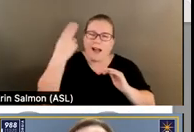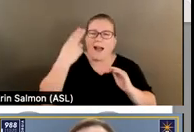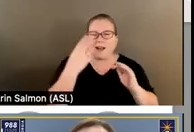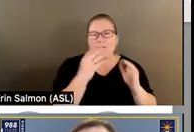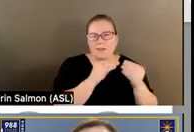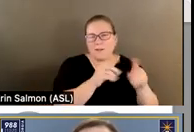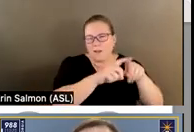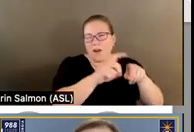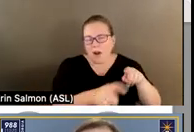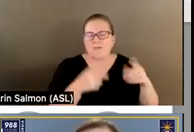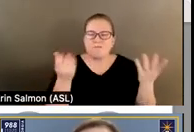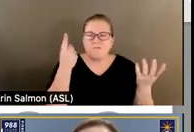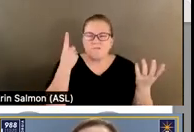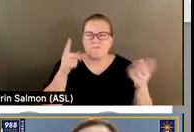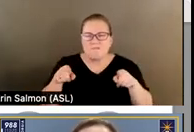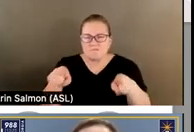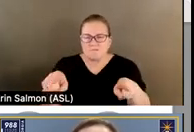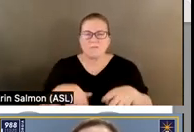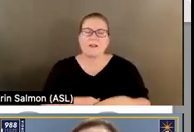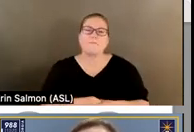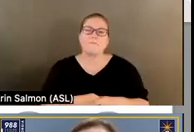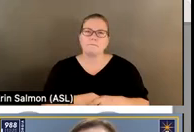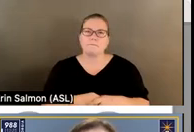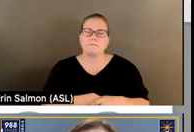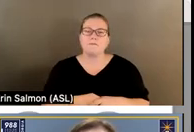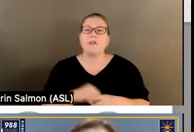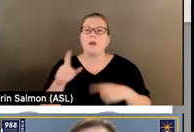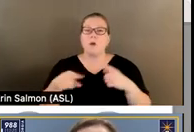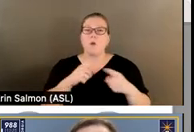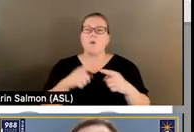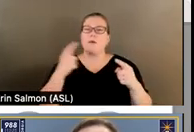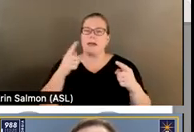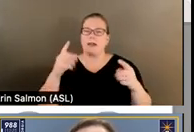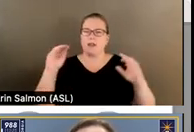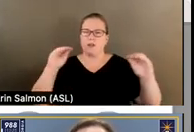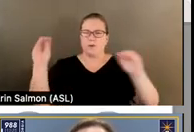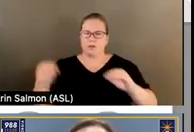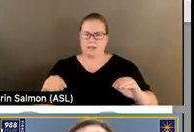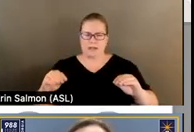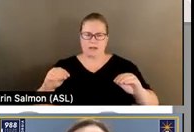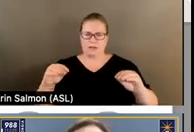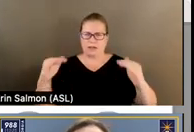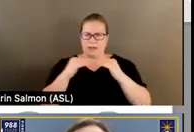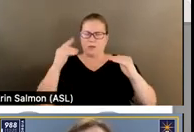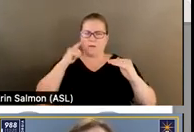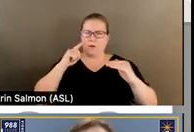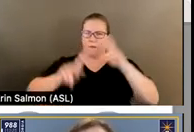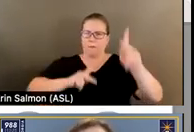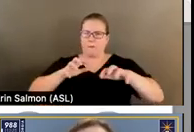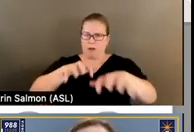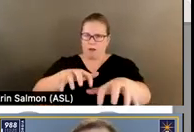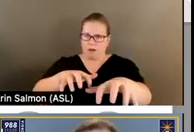we adjust for prevalence, when we adjust for population, we realize that the majority of the calls